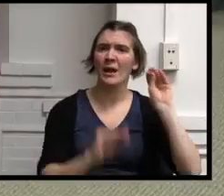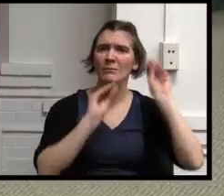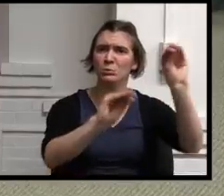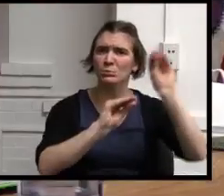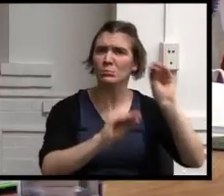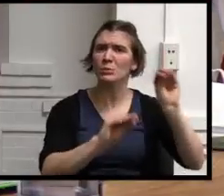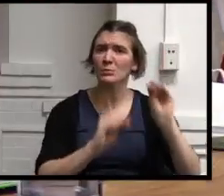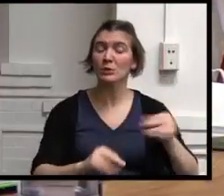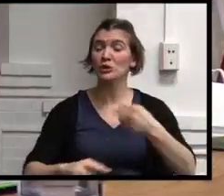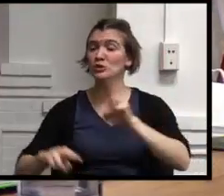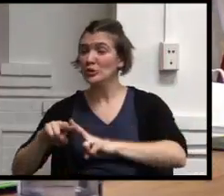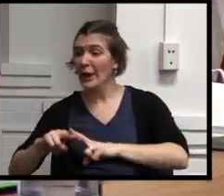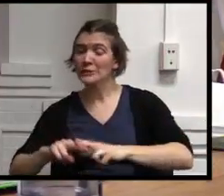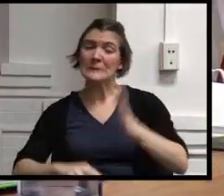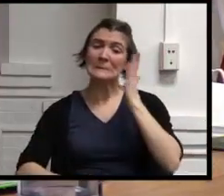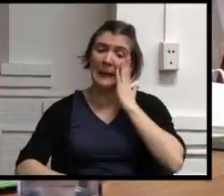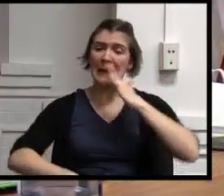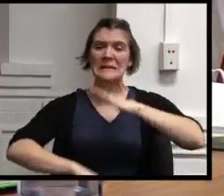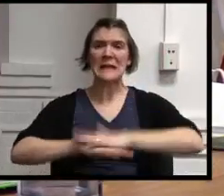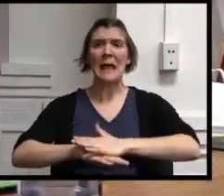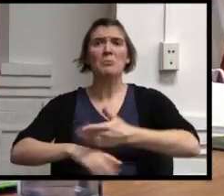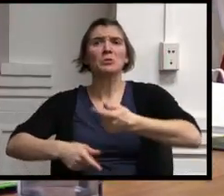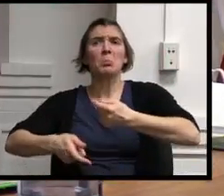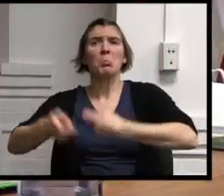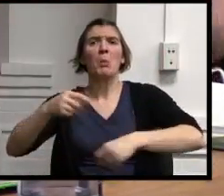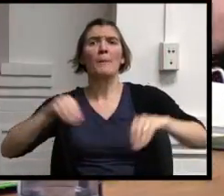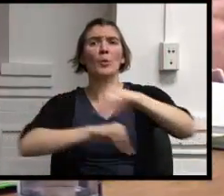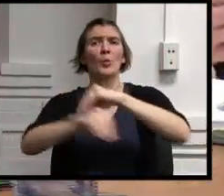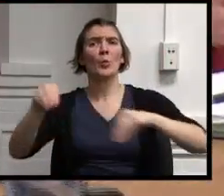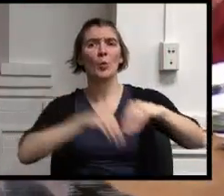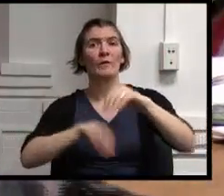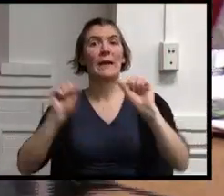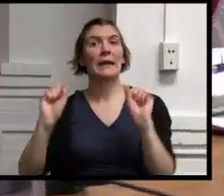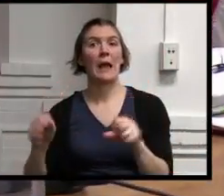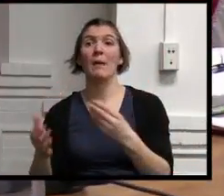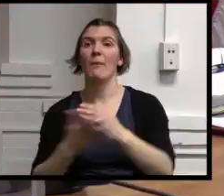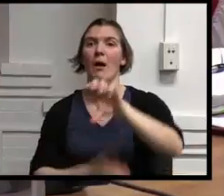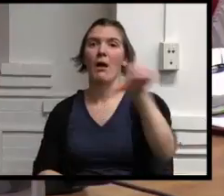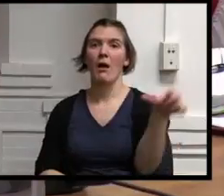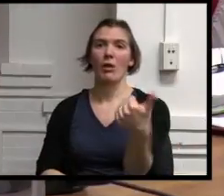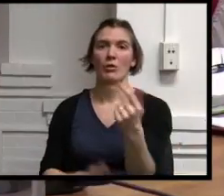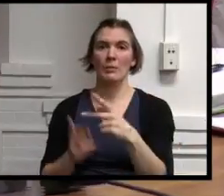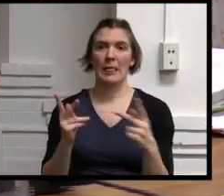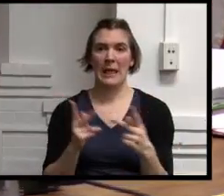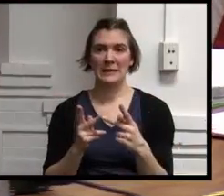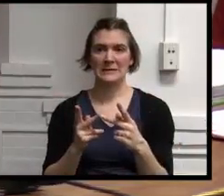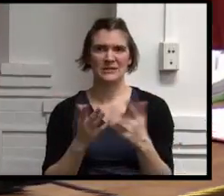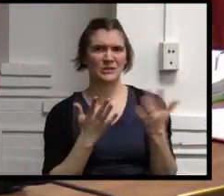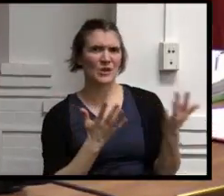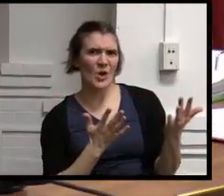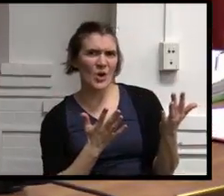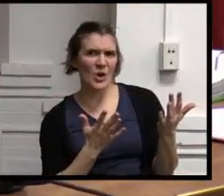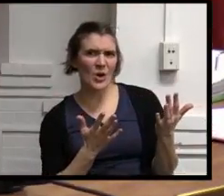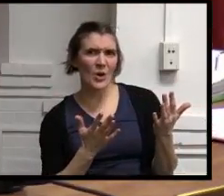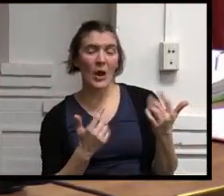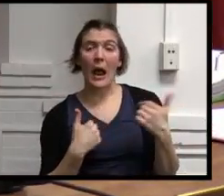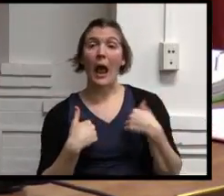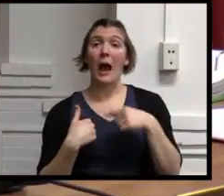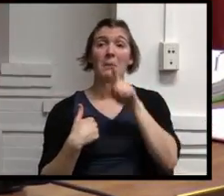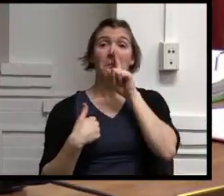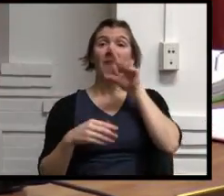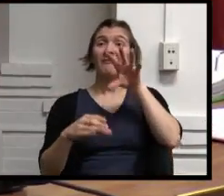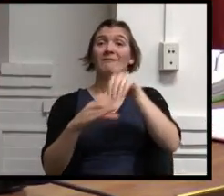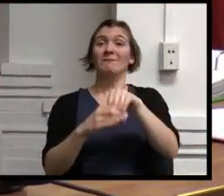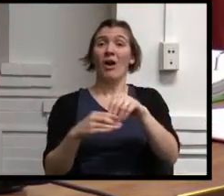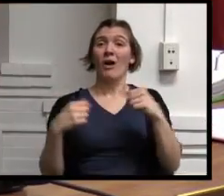but chairs, tables, beds, stuff like that, you can get those somewhere else. And I'm not sure, I haven't been involved in it this year,